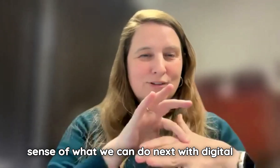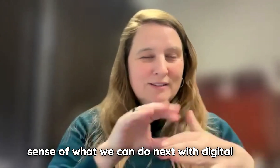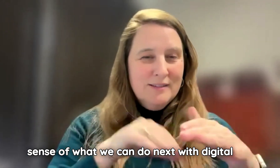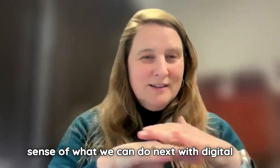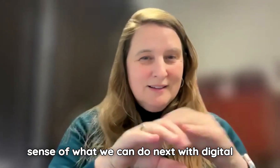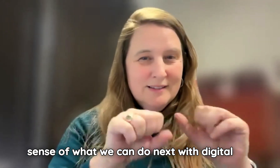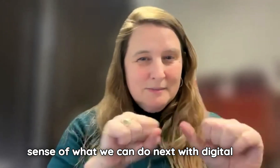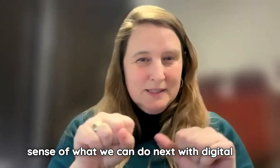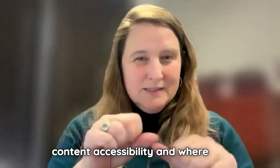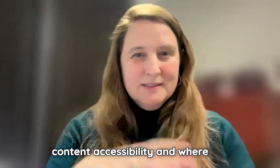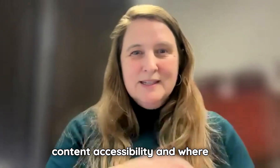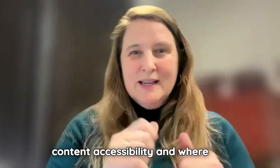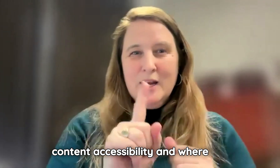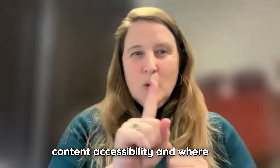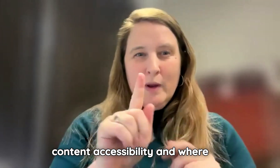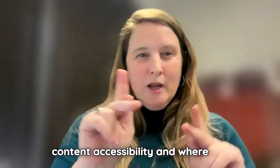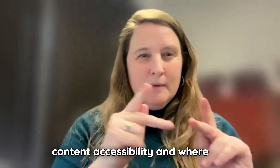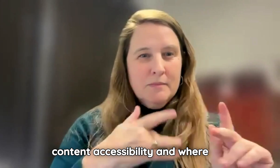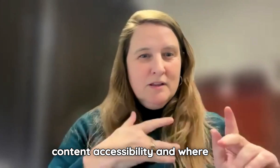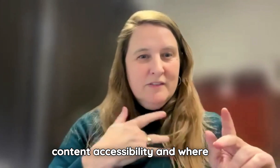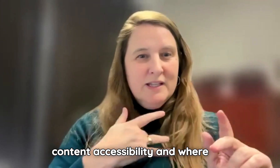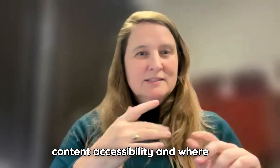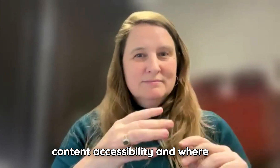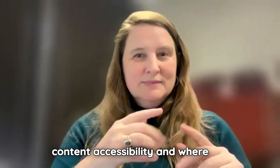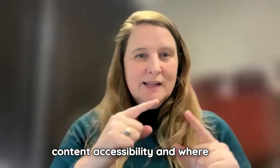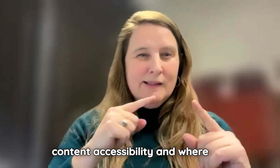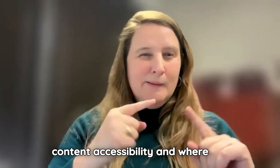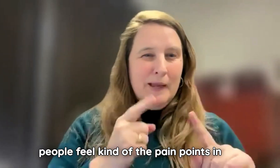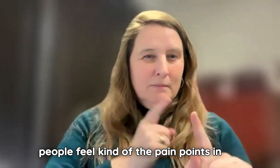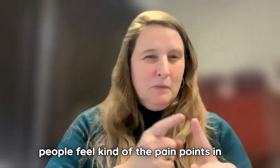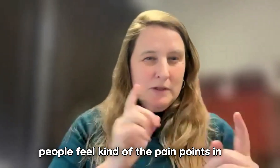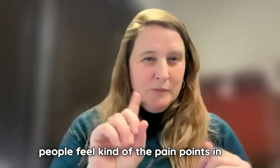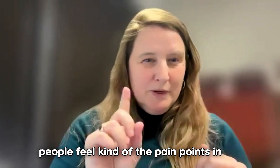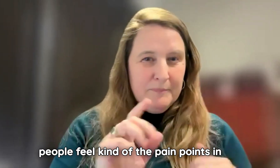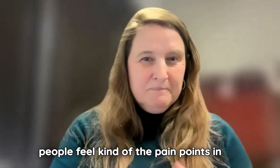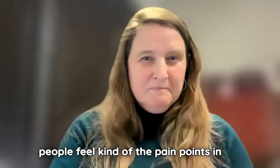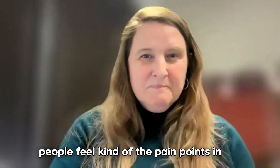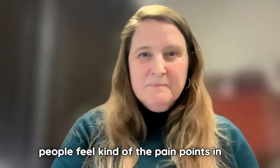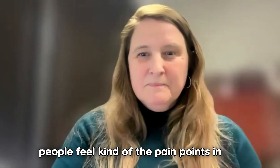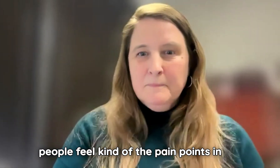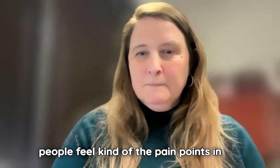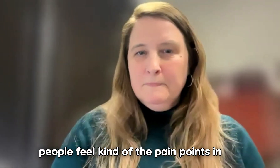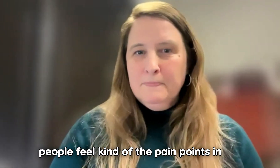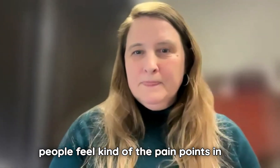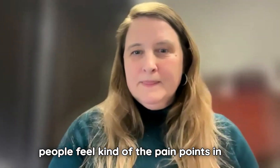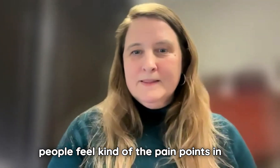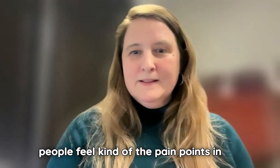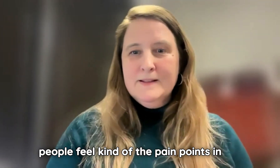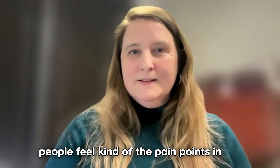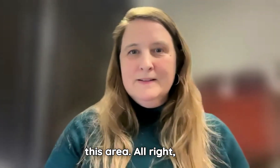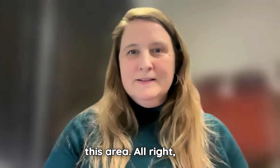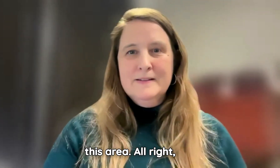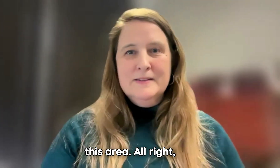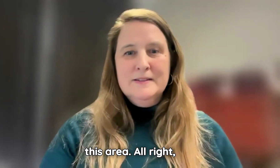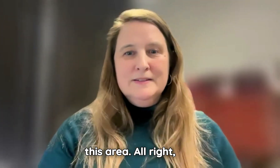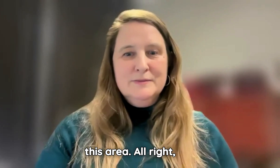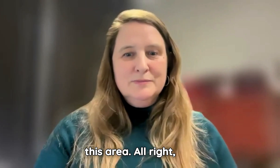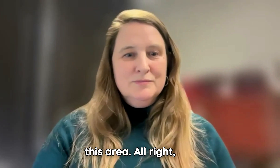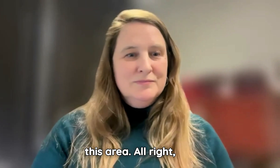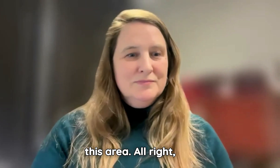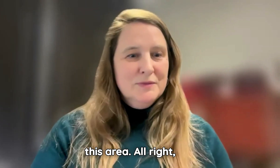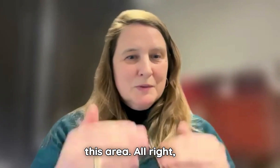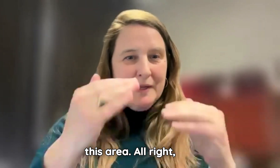do next with digital content accessibility and well, where people feel kind of the pain points in this area.